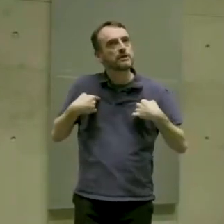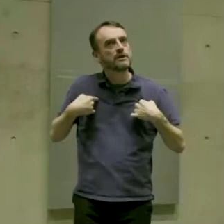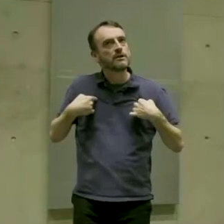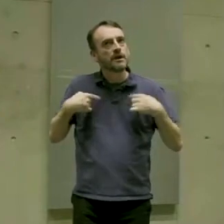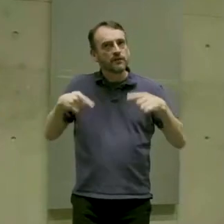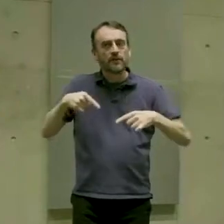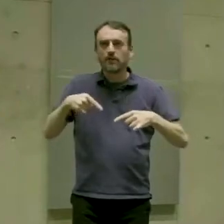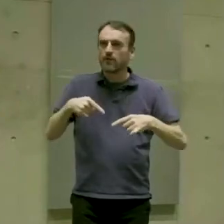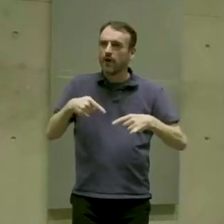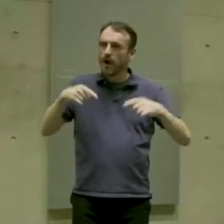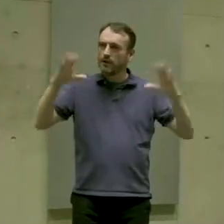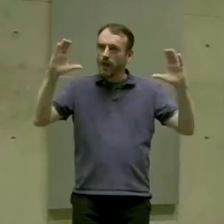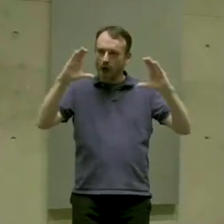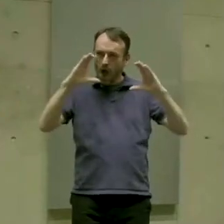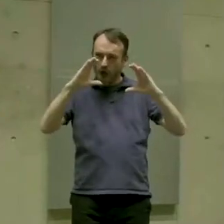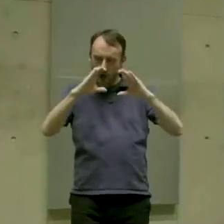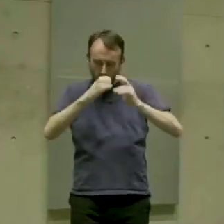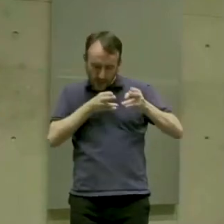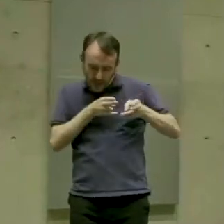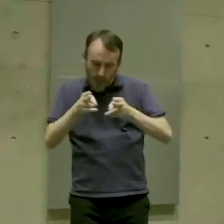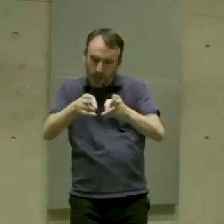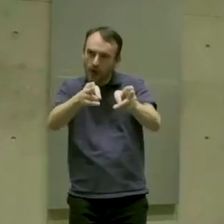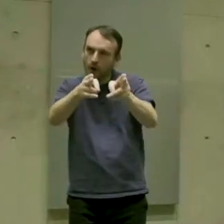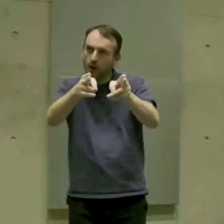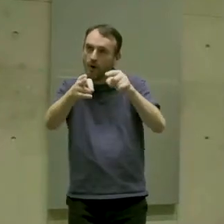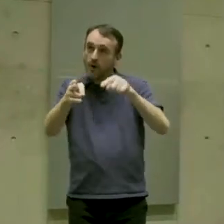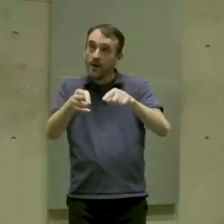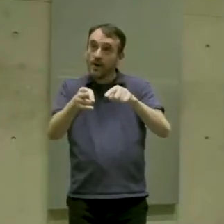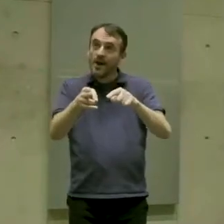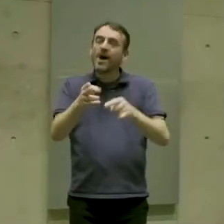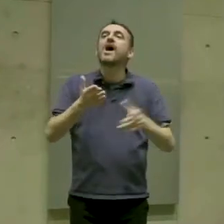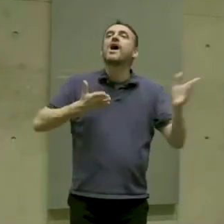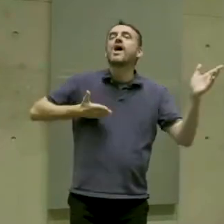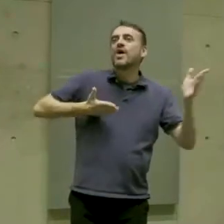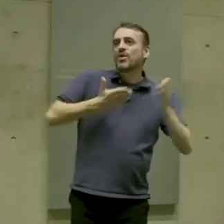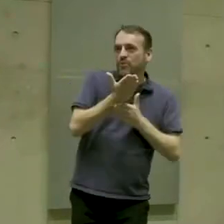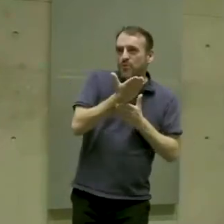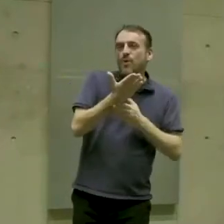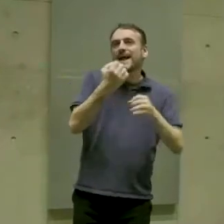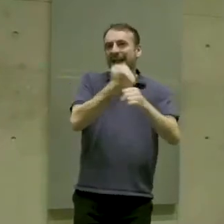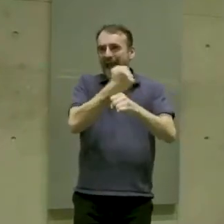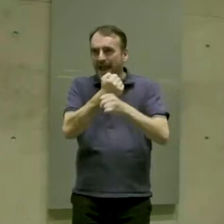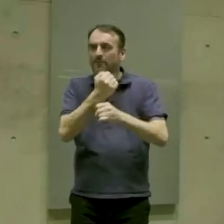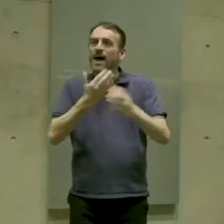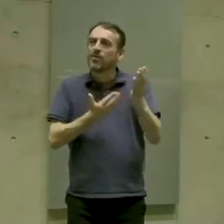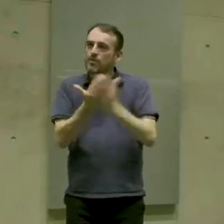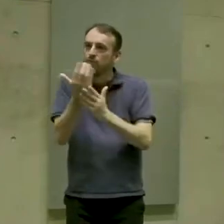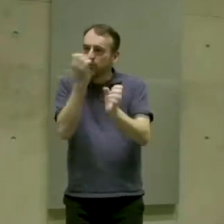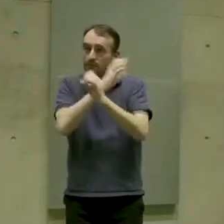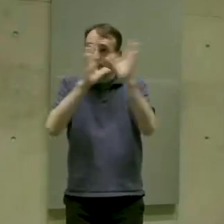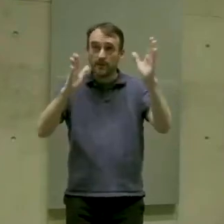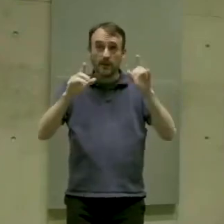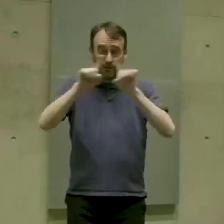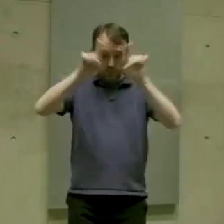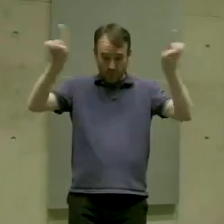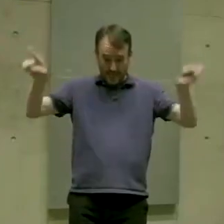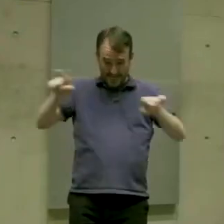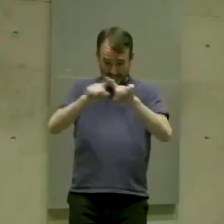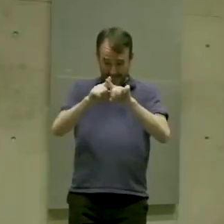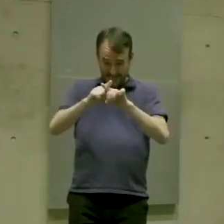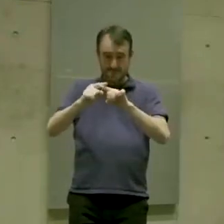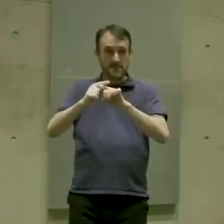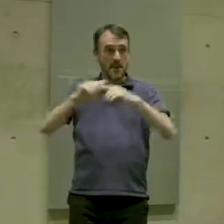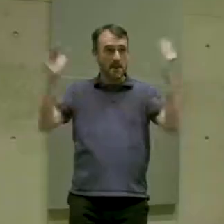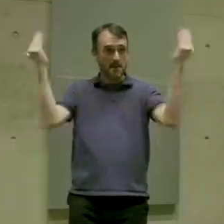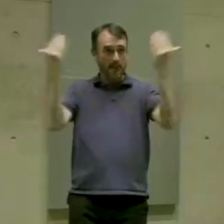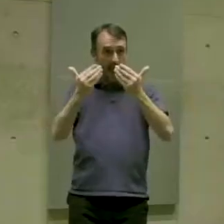dark tunnels, both figuratively and literally, as we stare at our pitch-black screens with just a single room